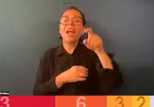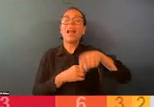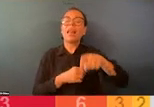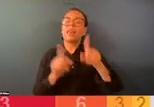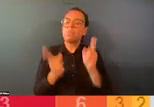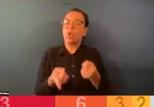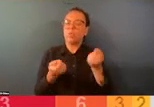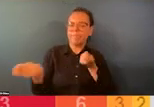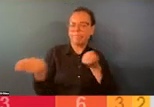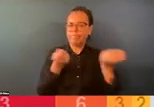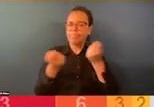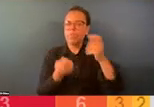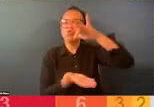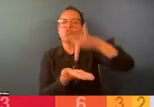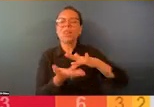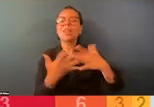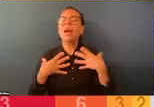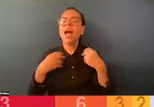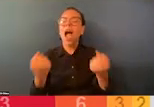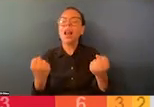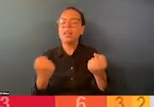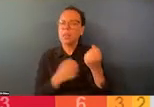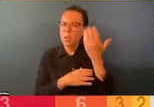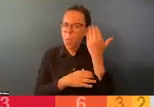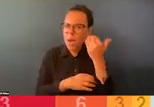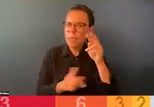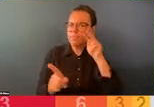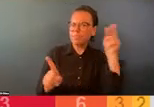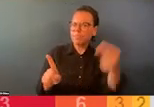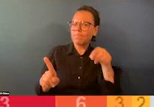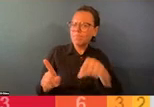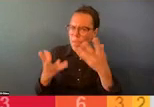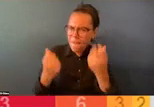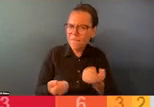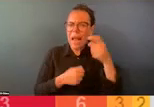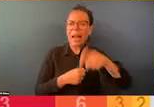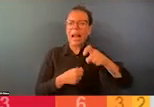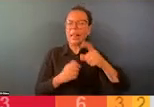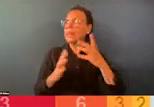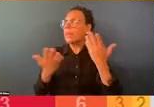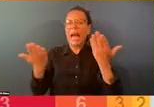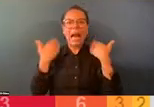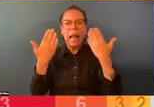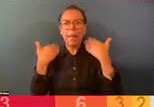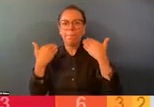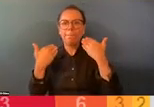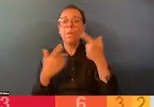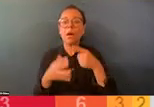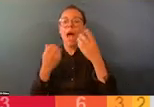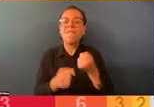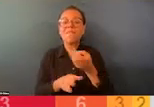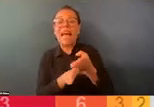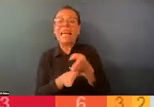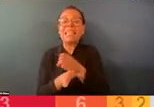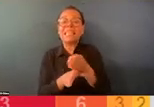management systems puts medical staff, mostly women, the public, animals, and their environment